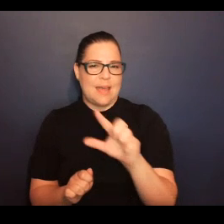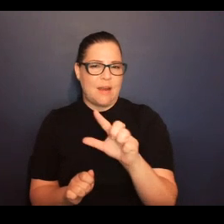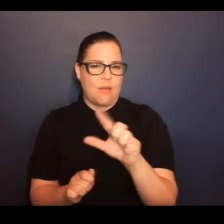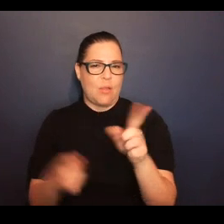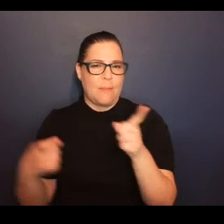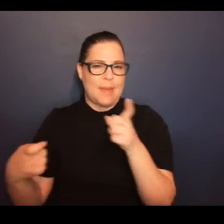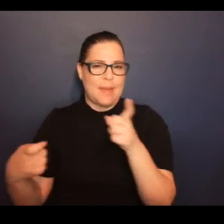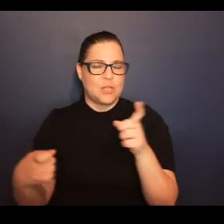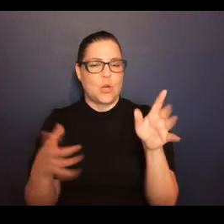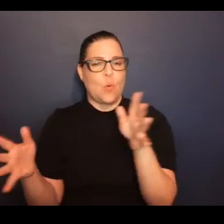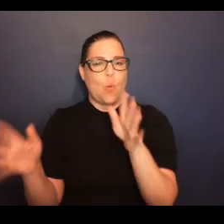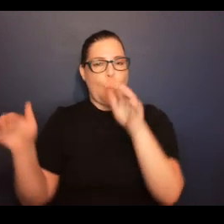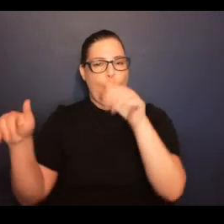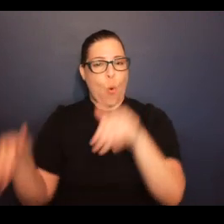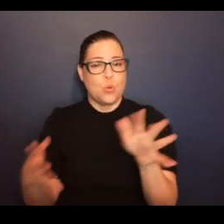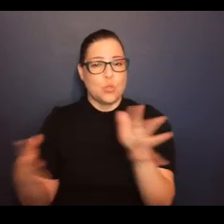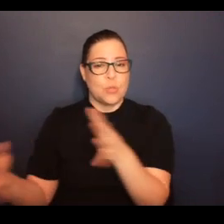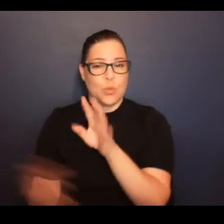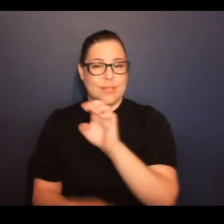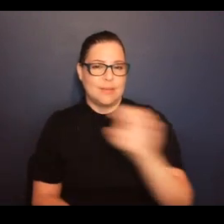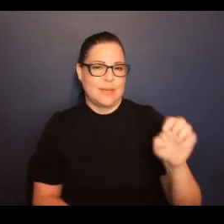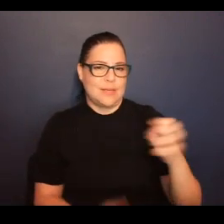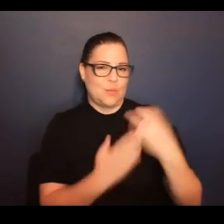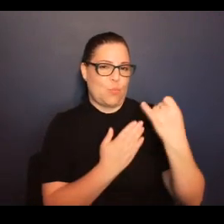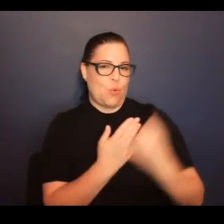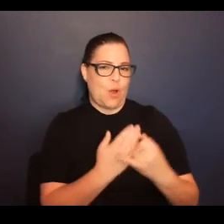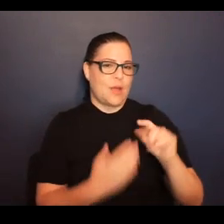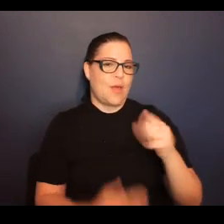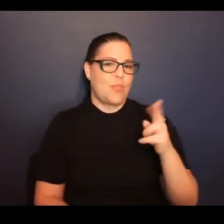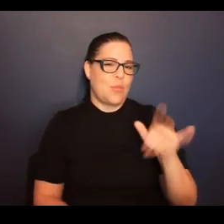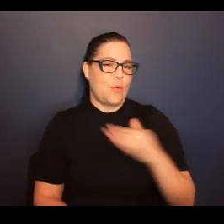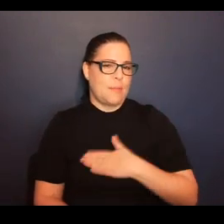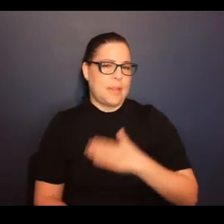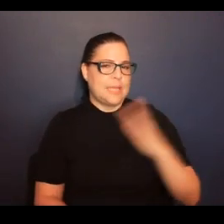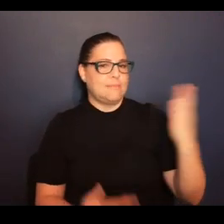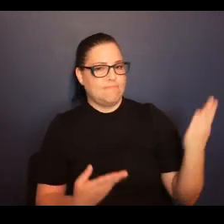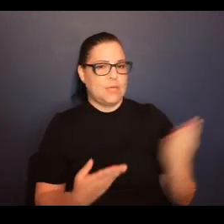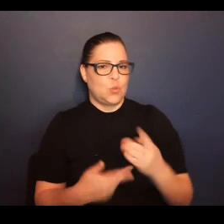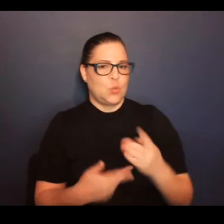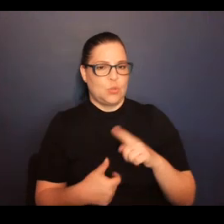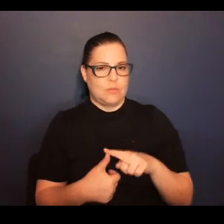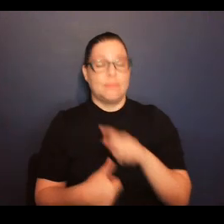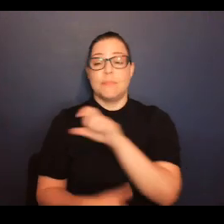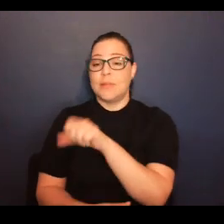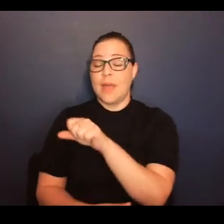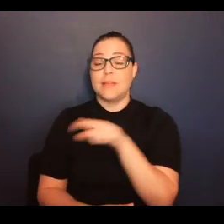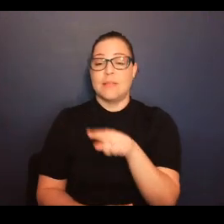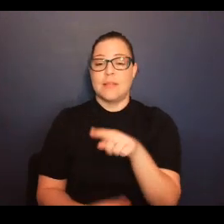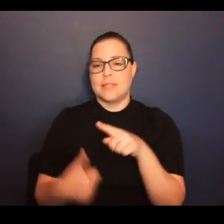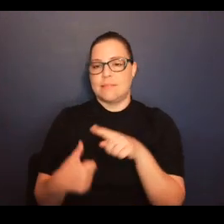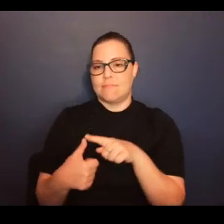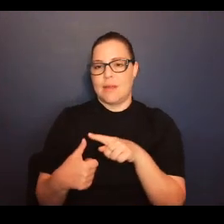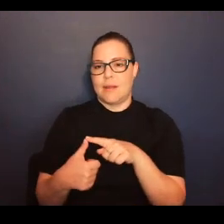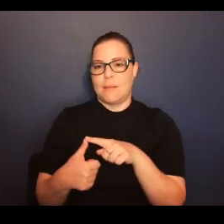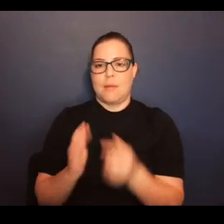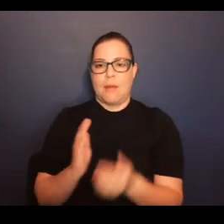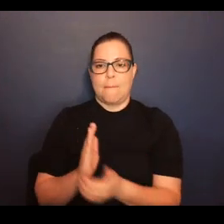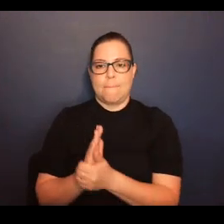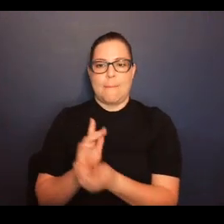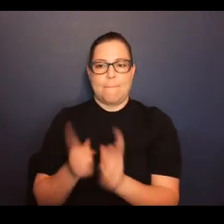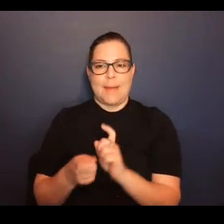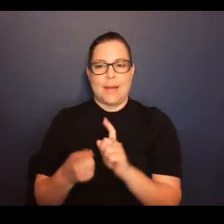Ocean Breeze East Project. Ms. Schutt, please introduce the item. Yes, this item is an amendment to